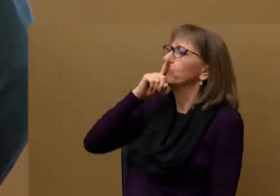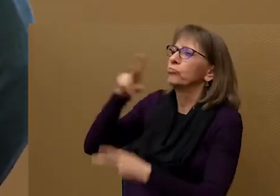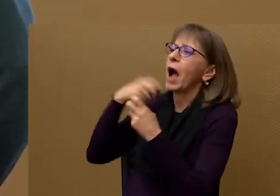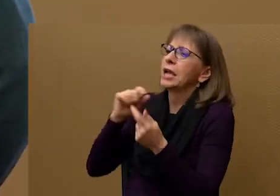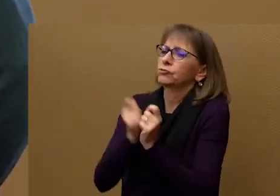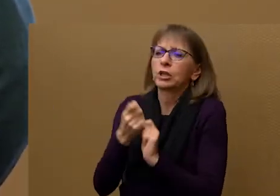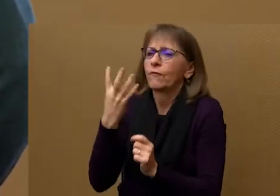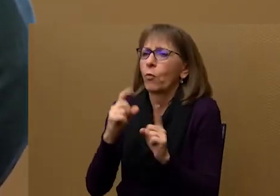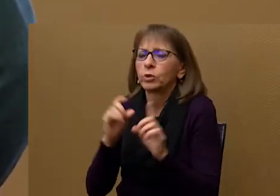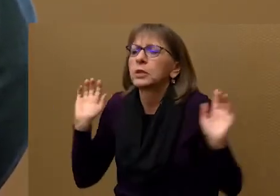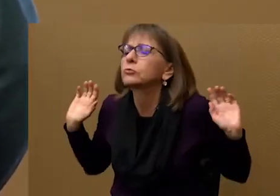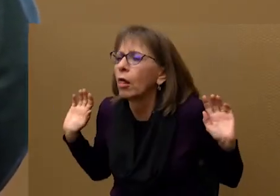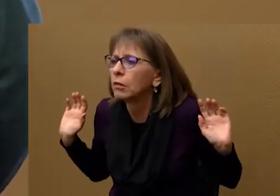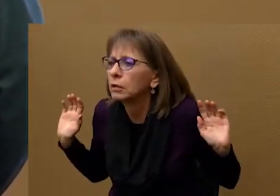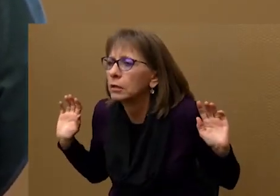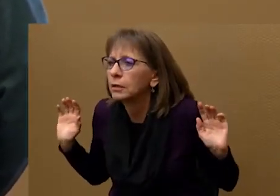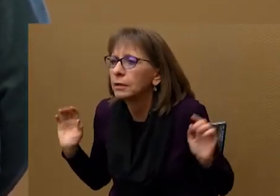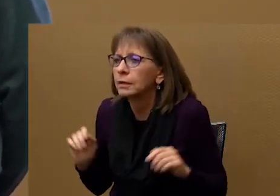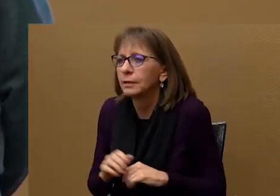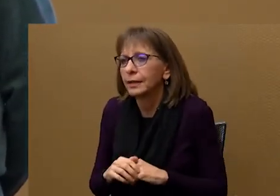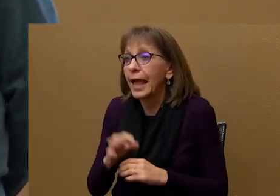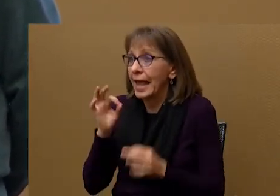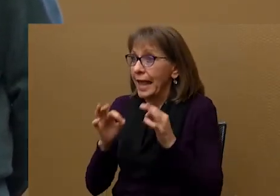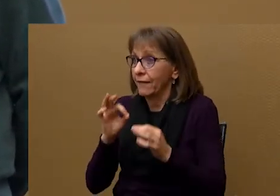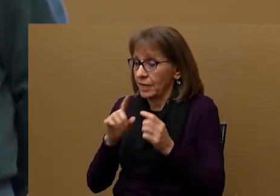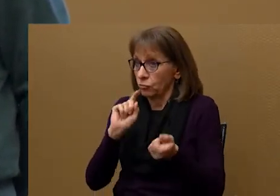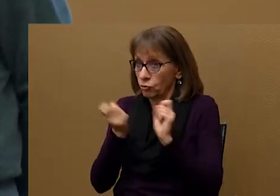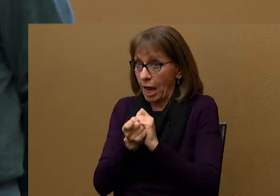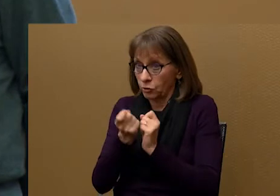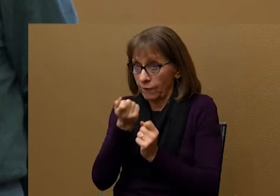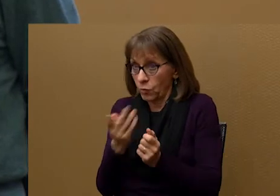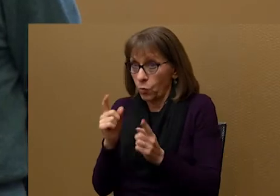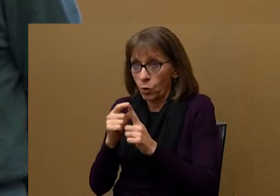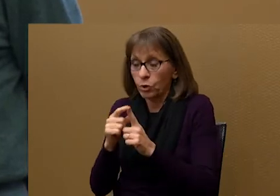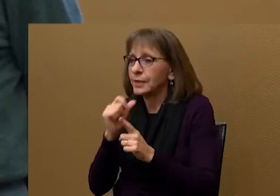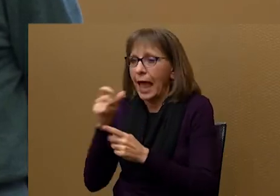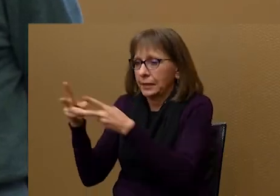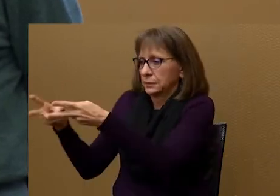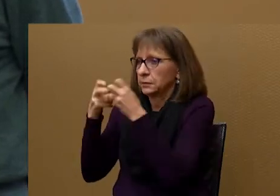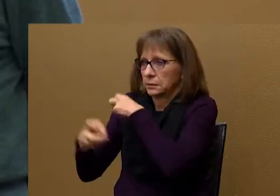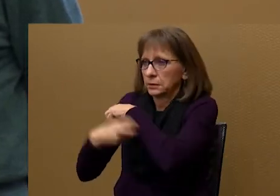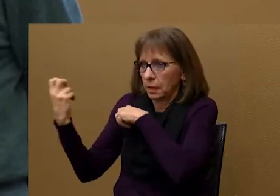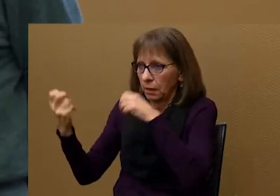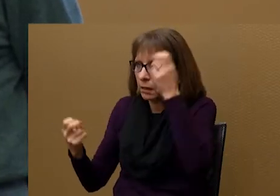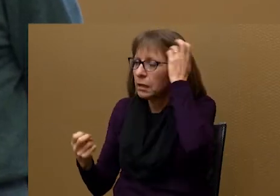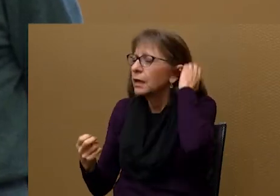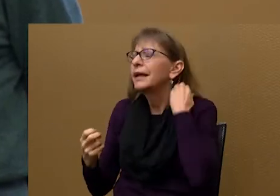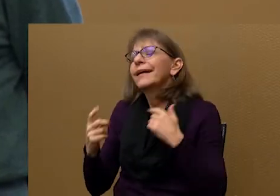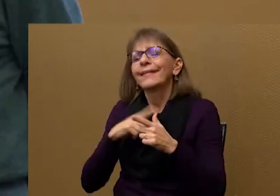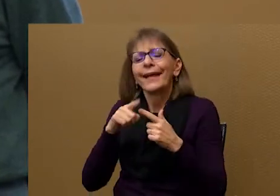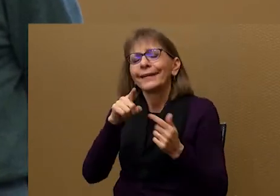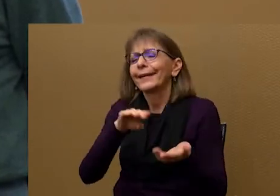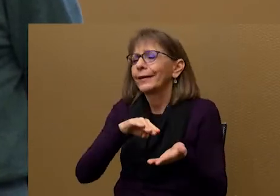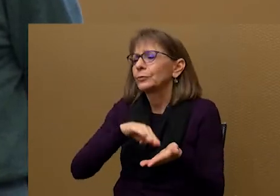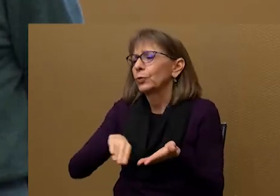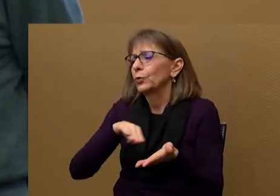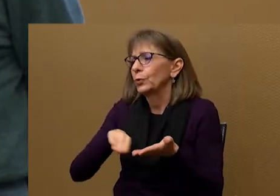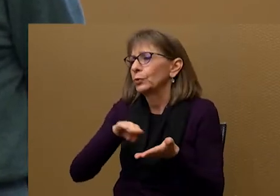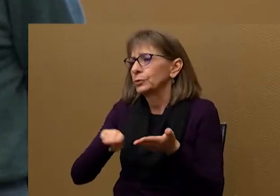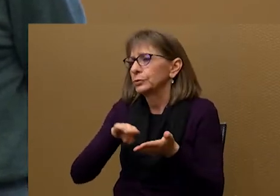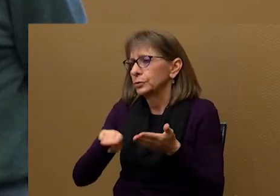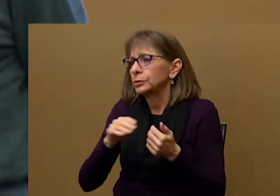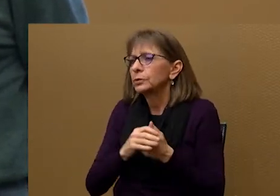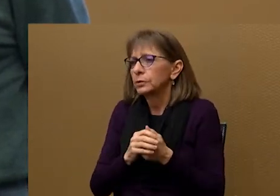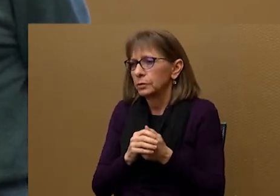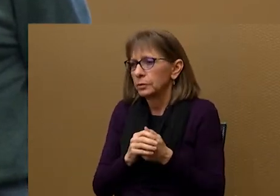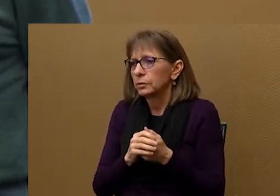paper. Oh, no, I didn't plagiarize. I just changed 4 words. That's not plagiarizing then. So then he